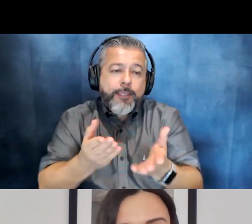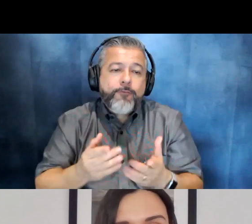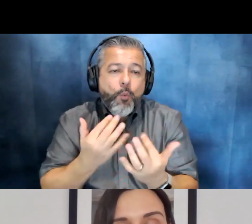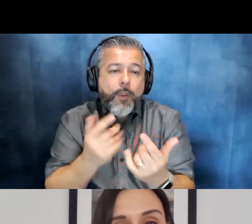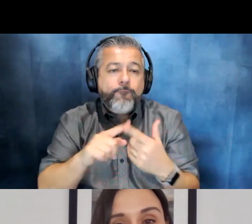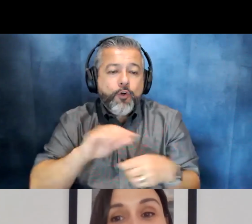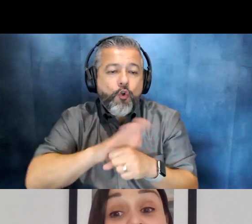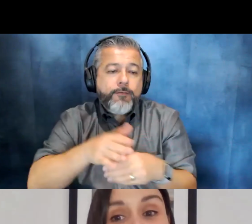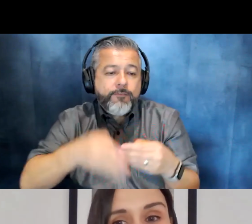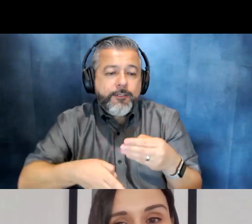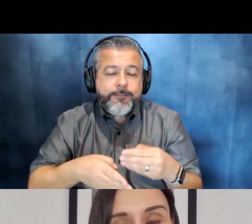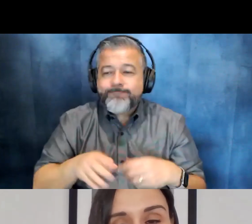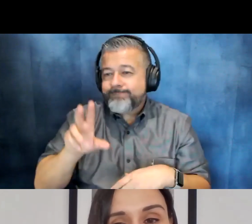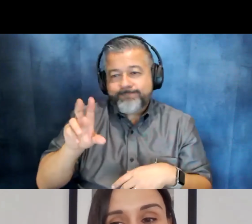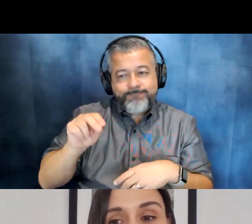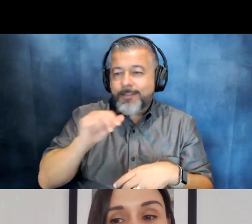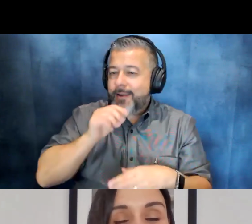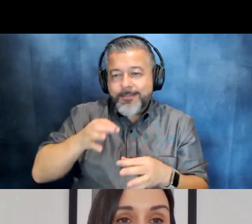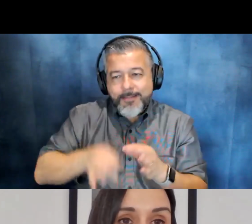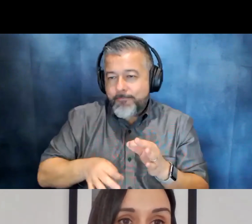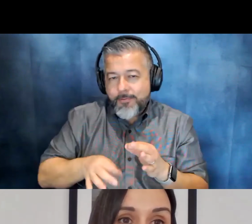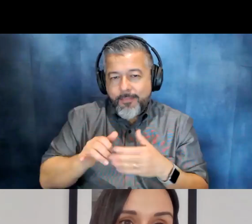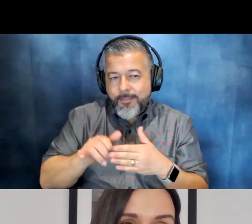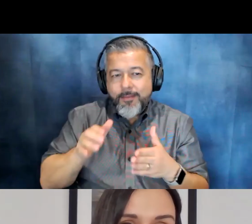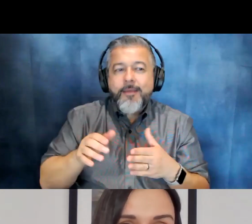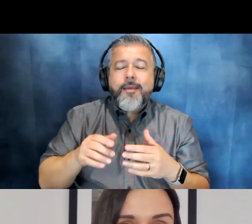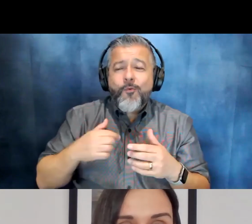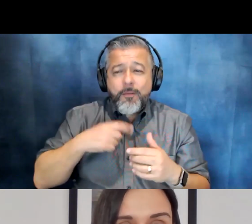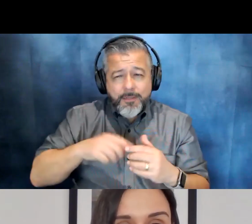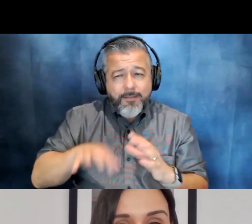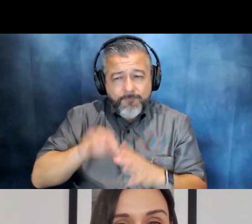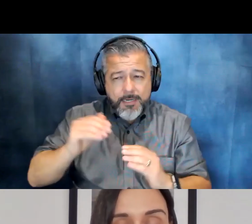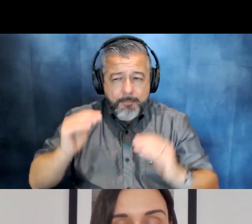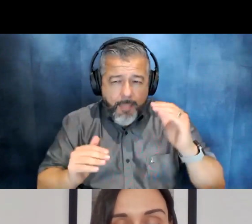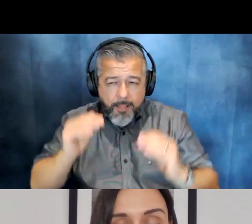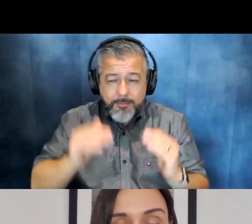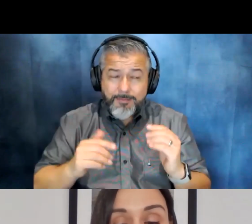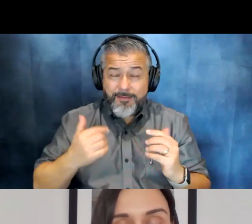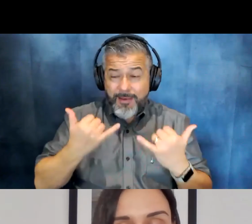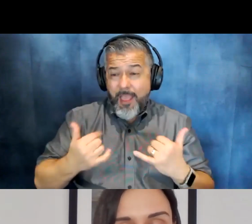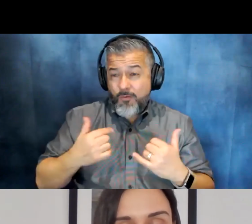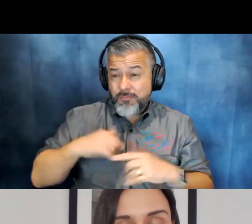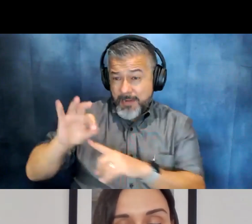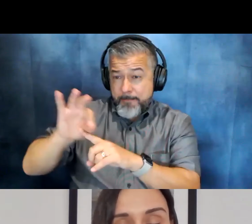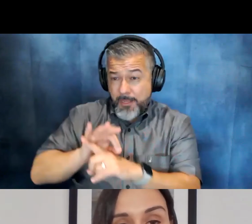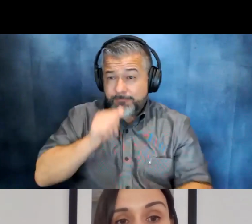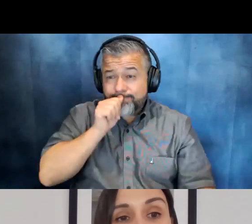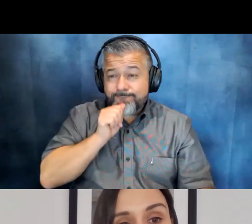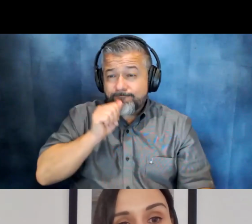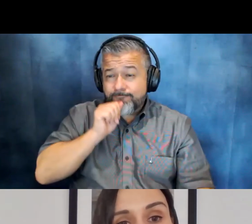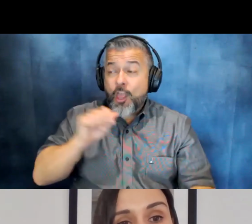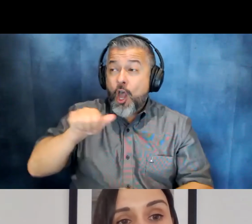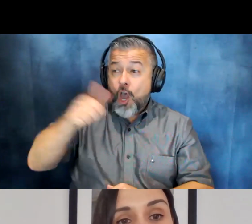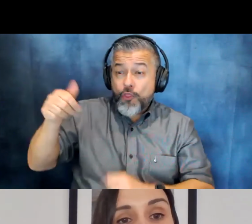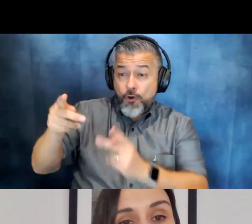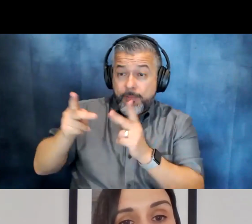simple, and we need to find a balance. We've been doing this for 9 months here in the US now, and longer in other places. We need to